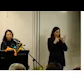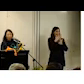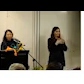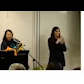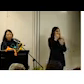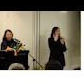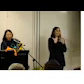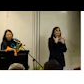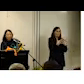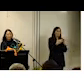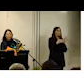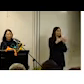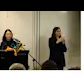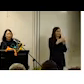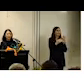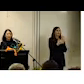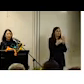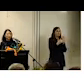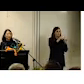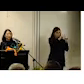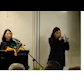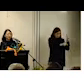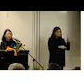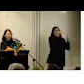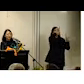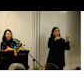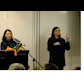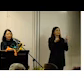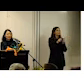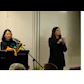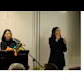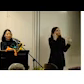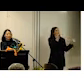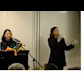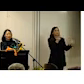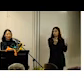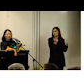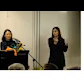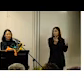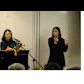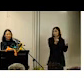we see the size of current amplitude that increases, and that indicates